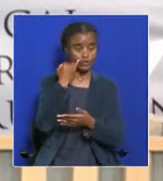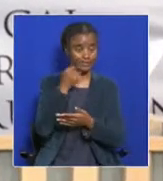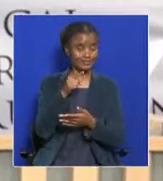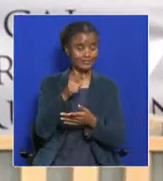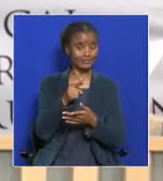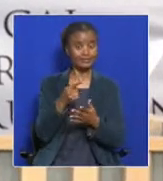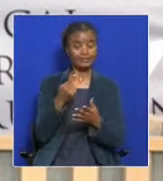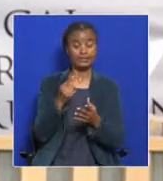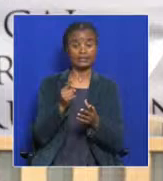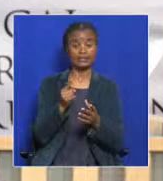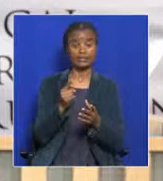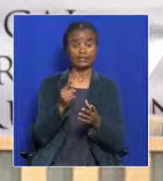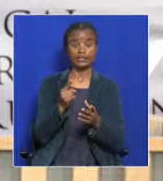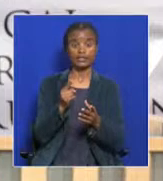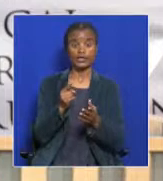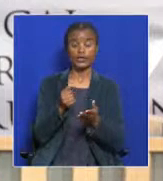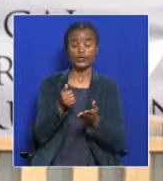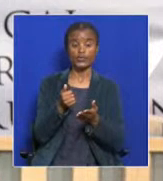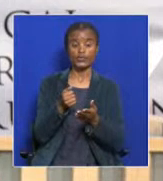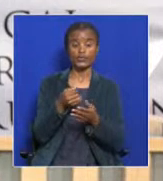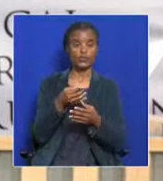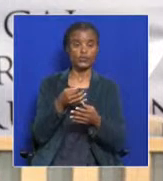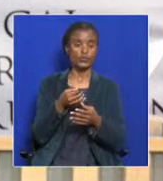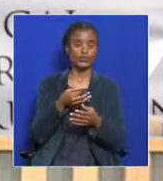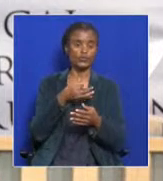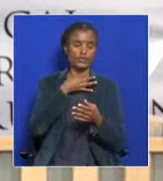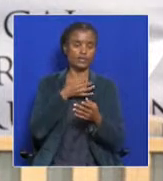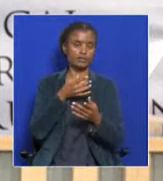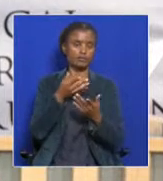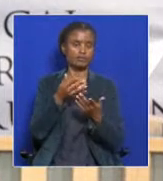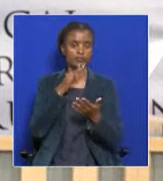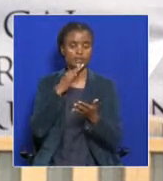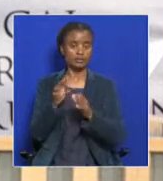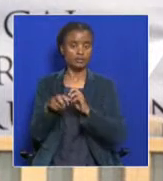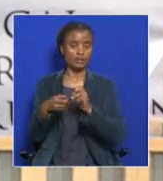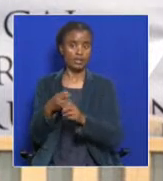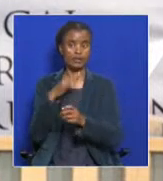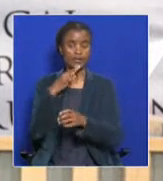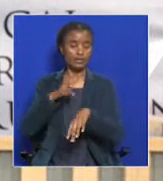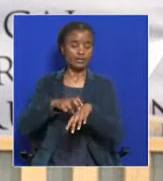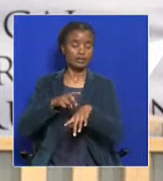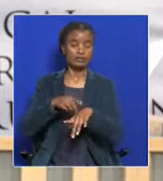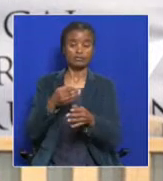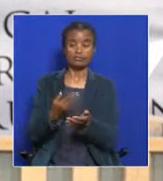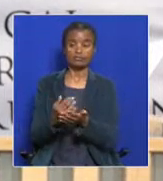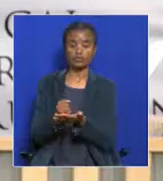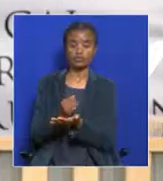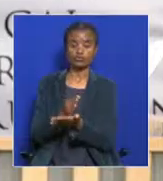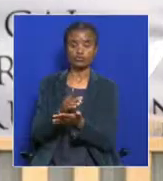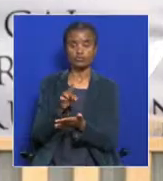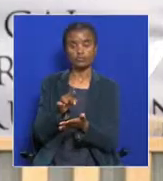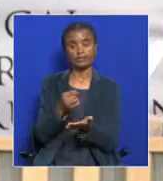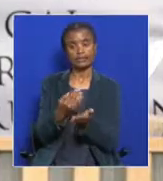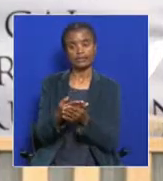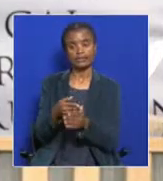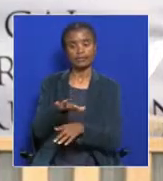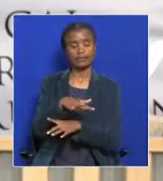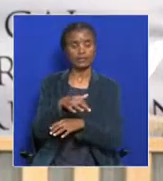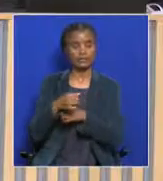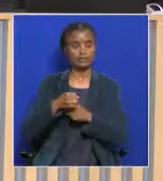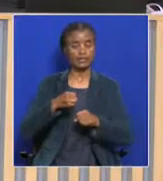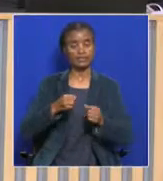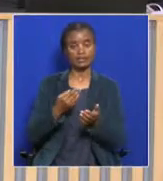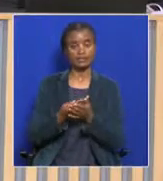no capacity. I need to get them off my hands like yesterday. What stopped you from doing that? Thank you, Commissioner. The fact